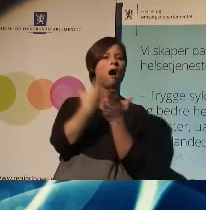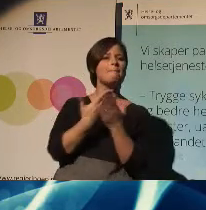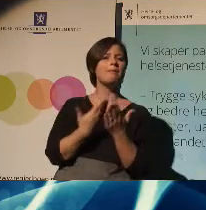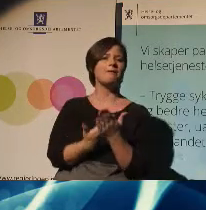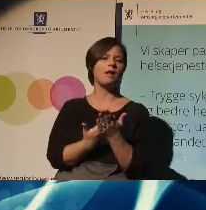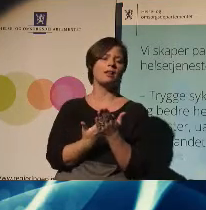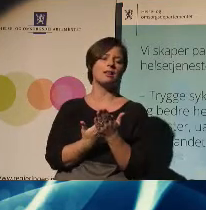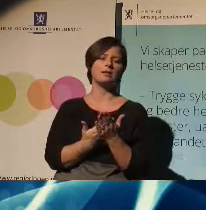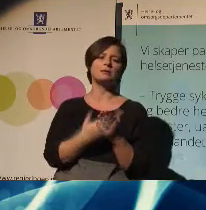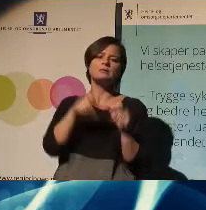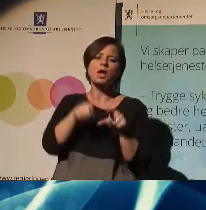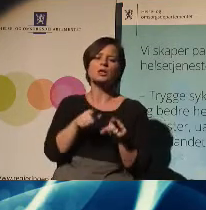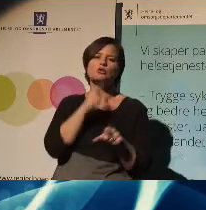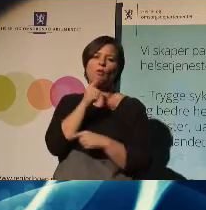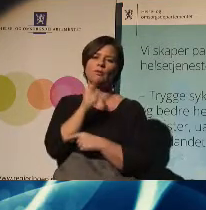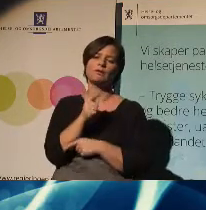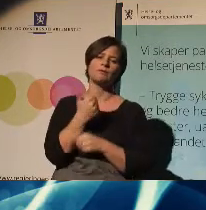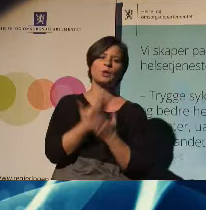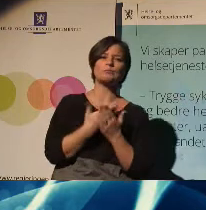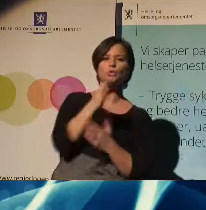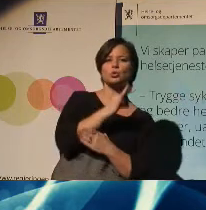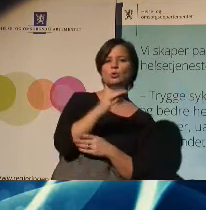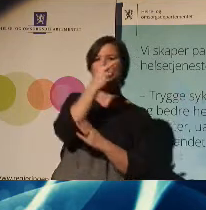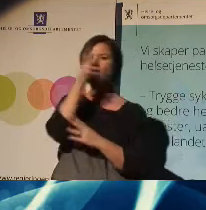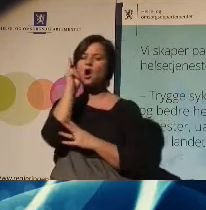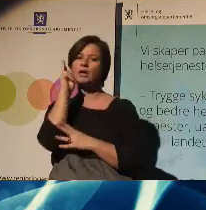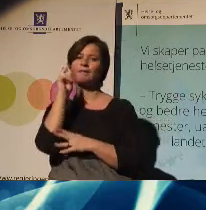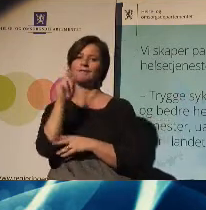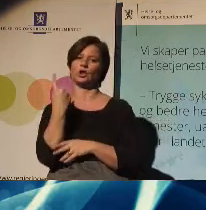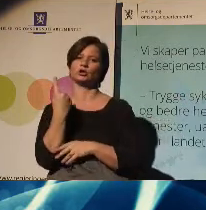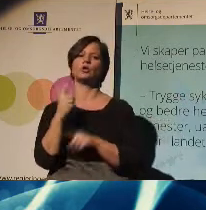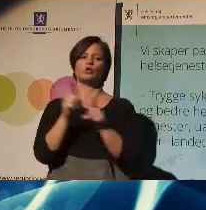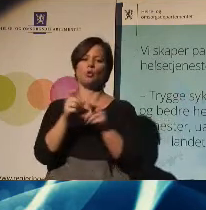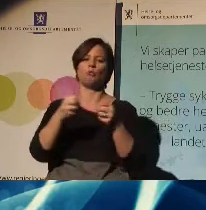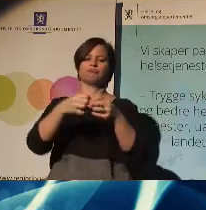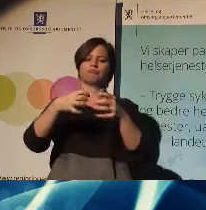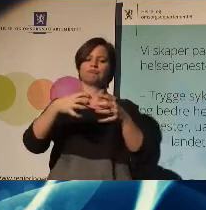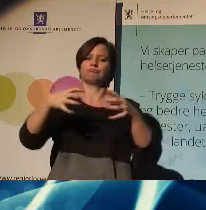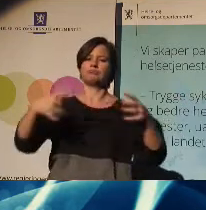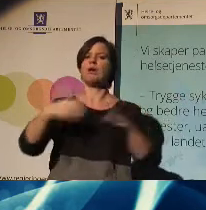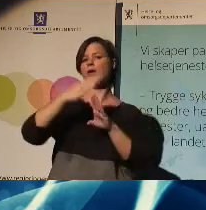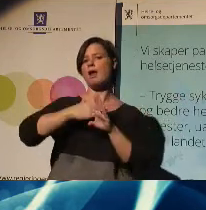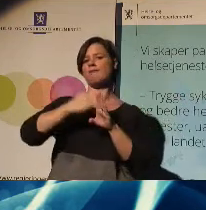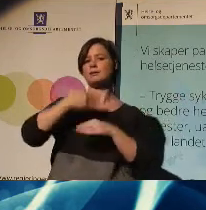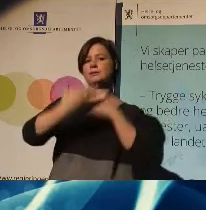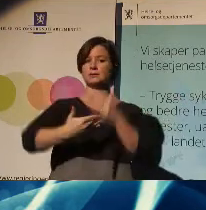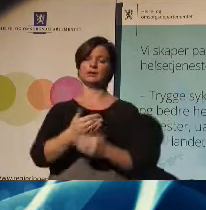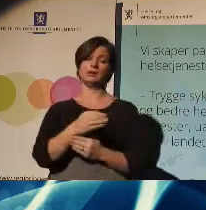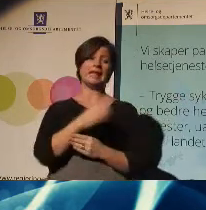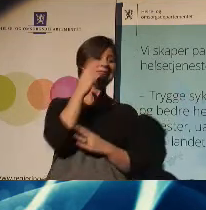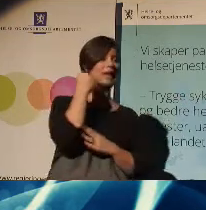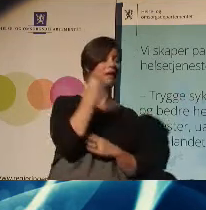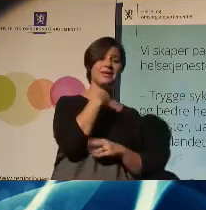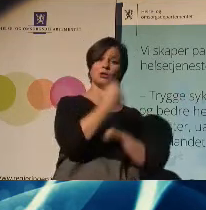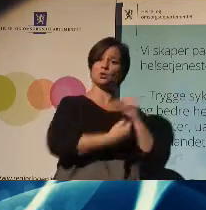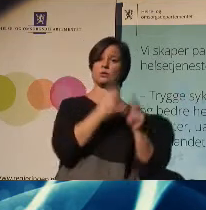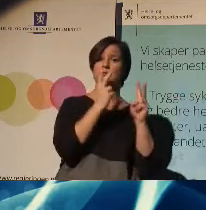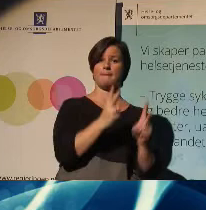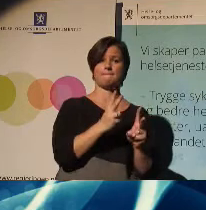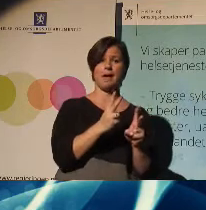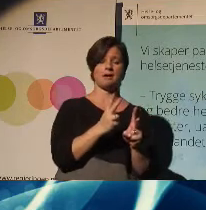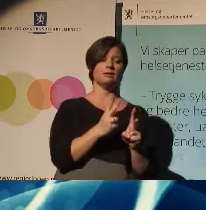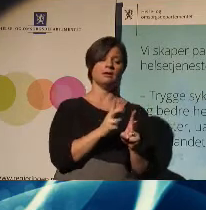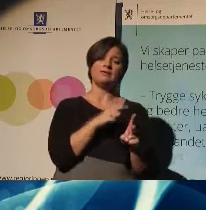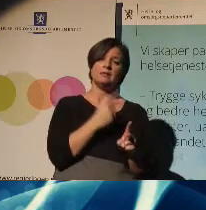and Stavanger, build a success there and scale gradually up. We scaled also in the Netherlands, so you don't have to start with a